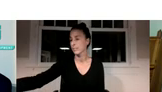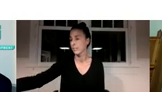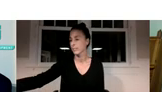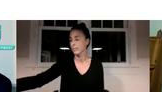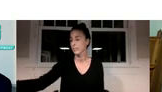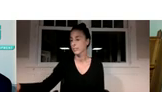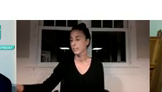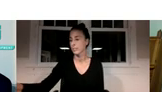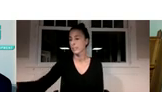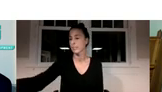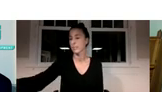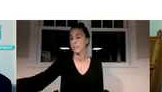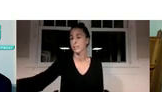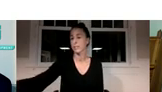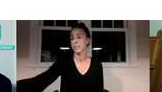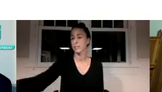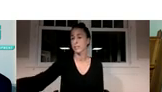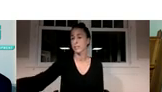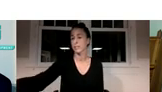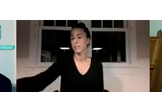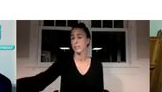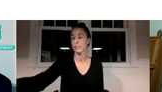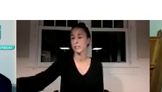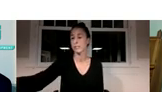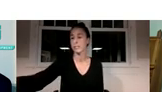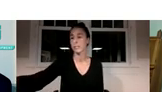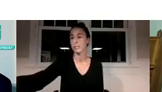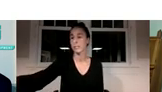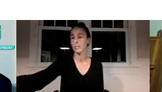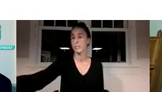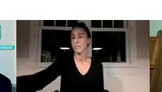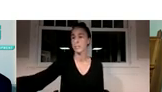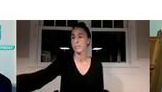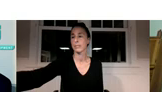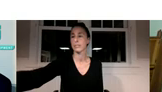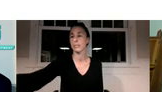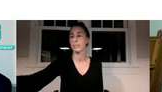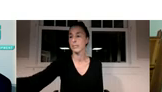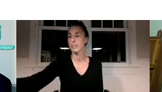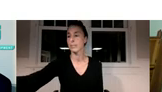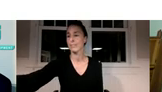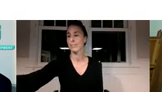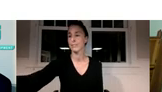decide which nominations are to be added to the Plan Amendment Workshop.